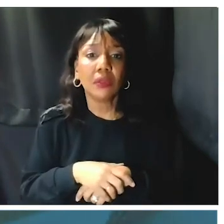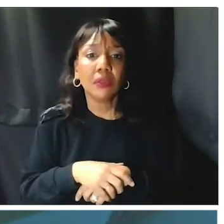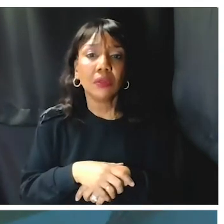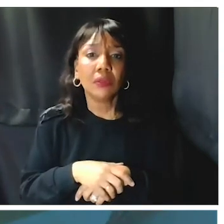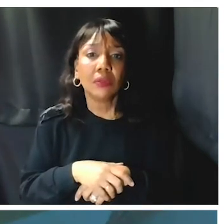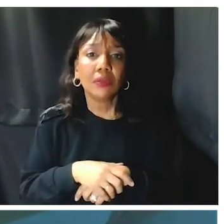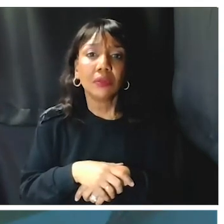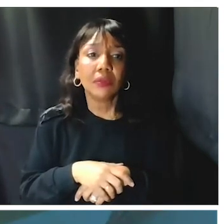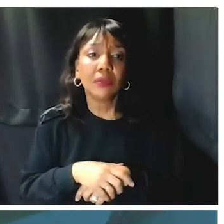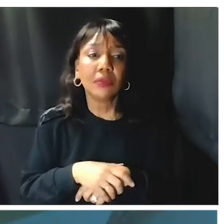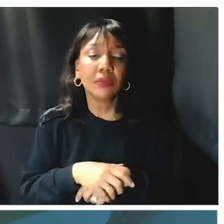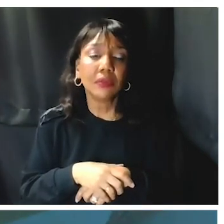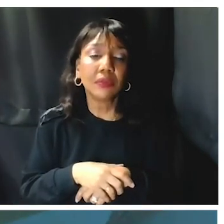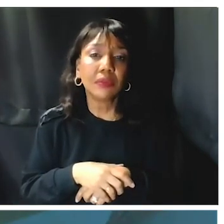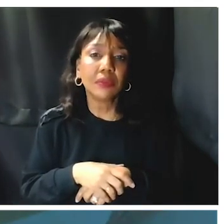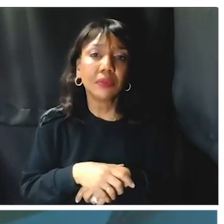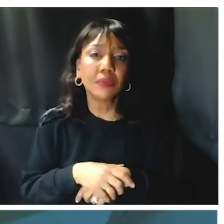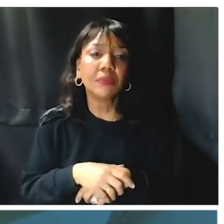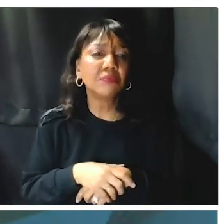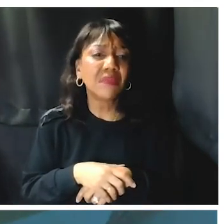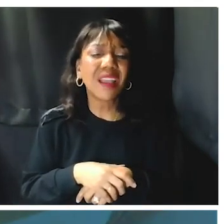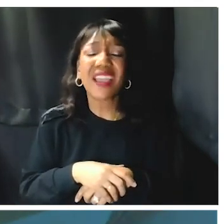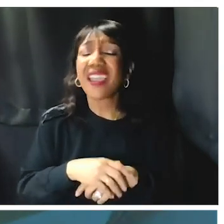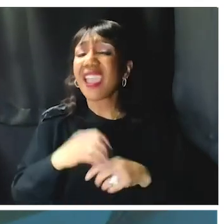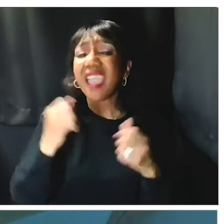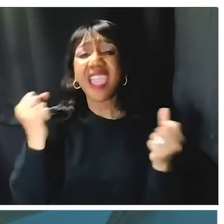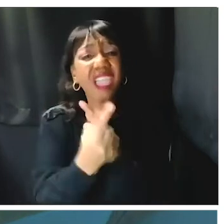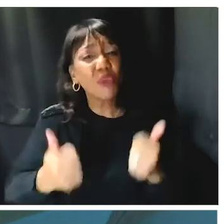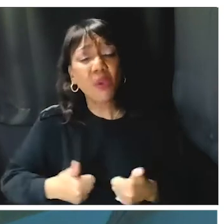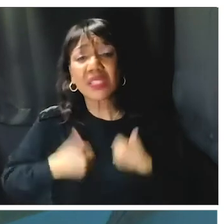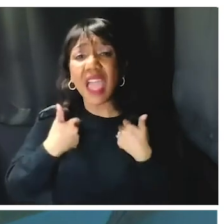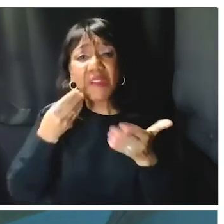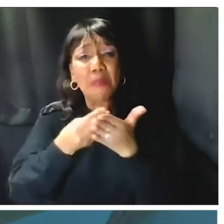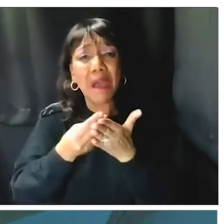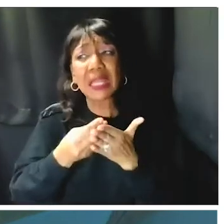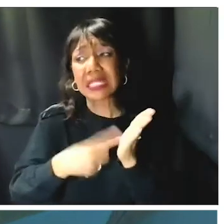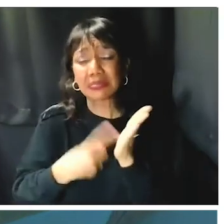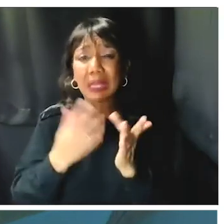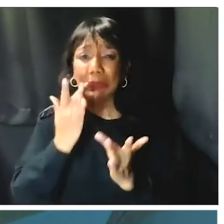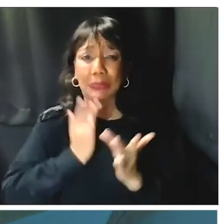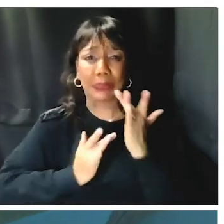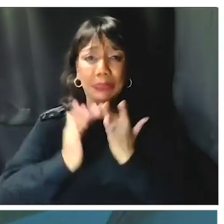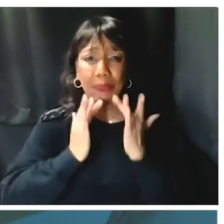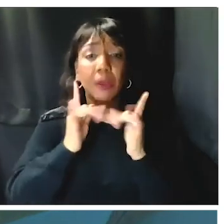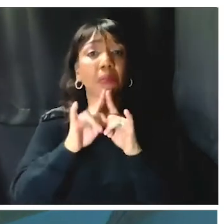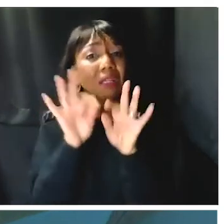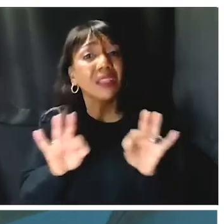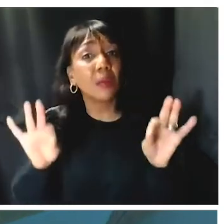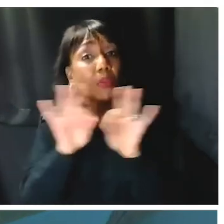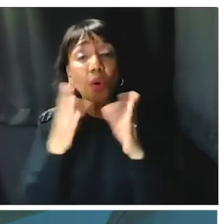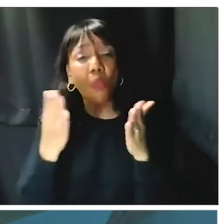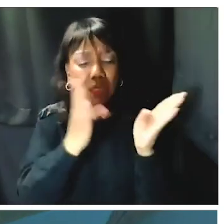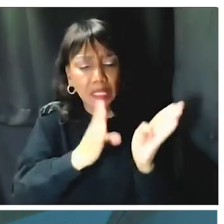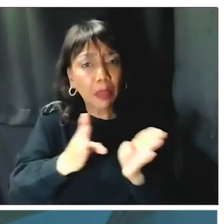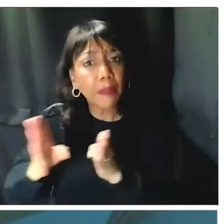screen. At some point in mostly everyone's life, money can get tight. However, it is important